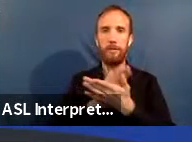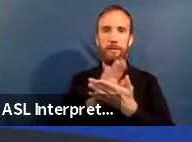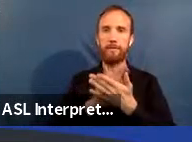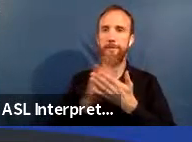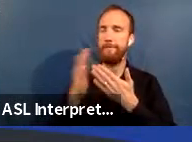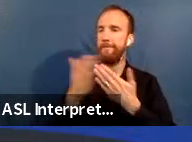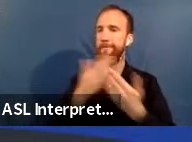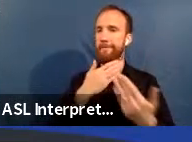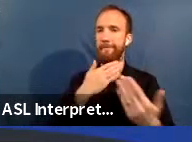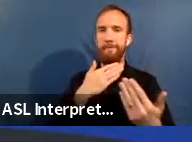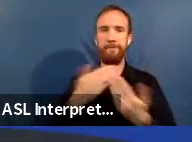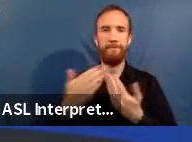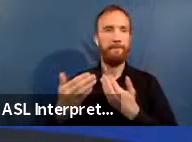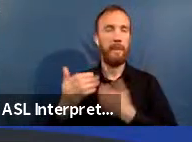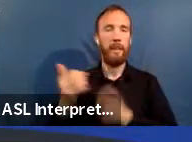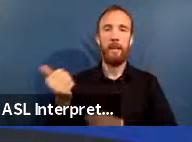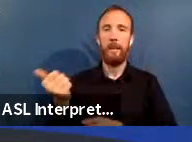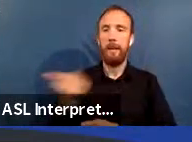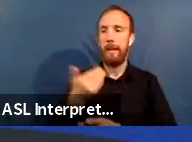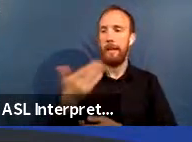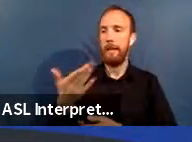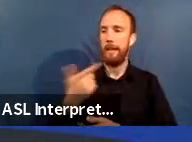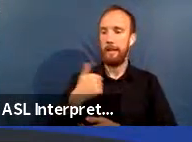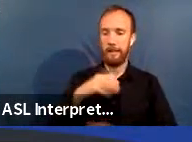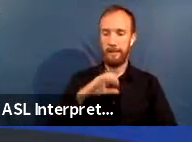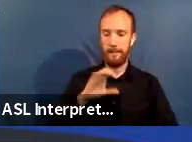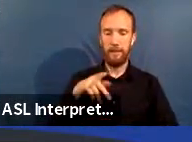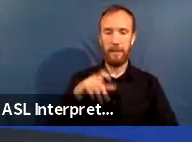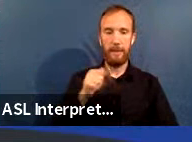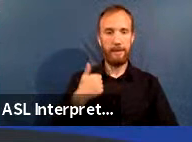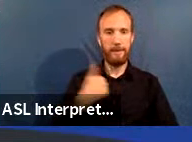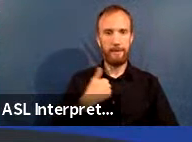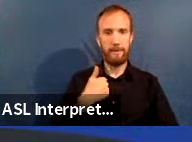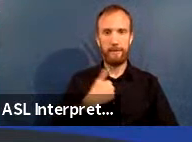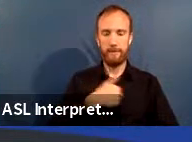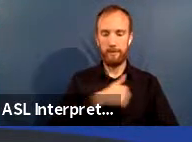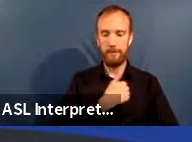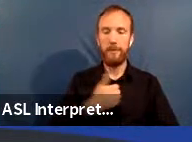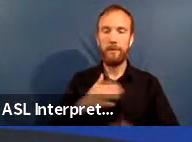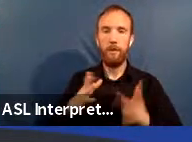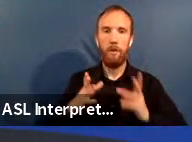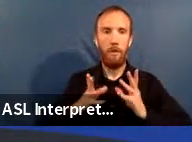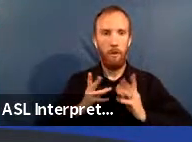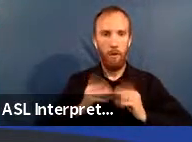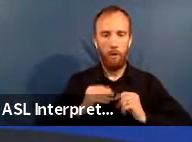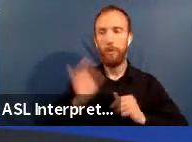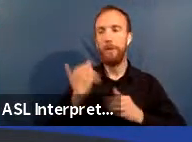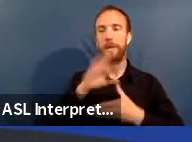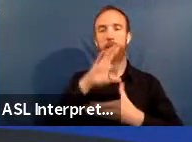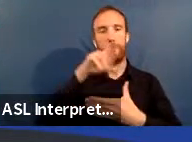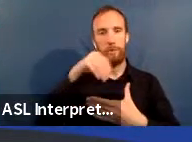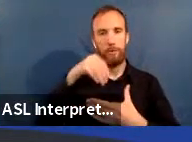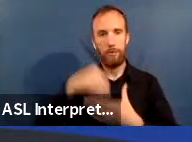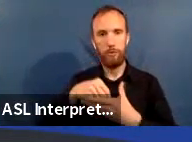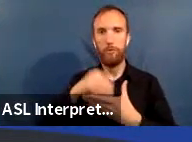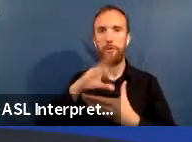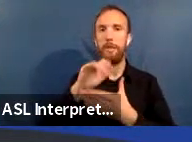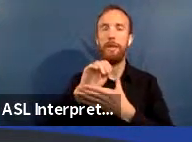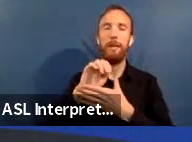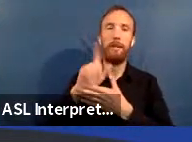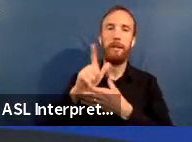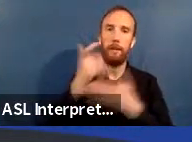critical needs of a CPS owned or leased facility will be considered to be part of the overall capital prioritization